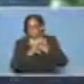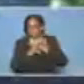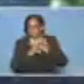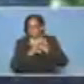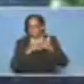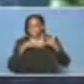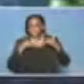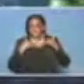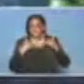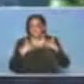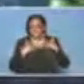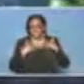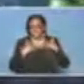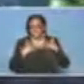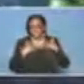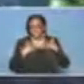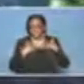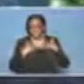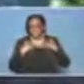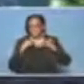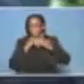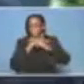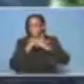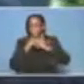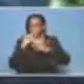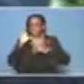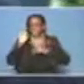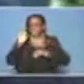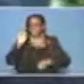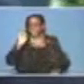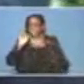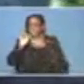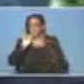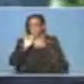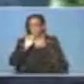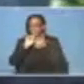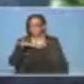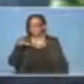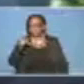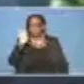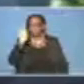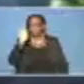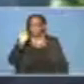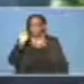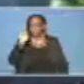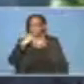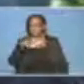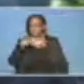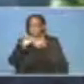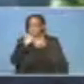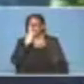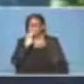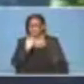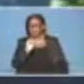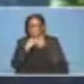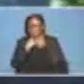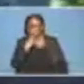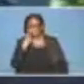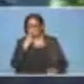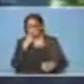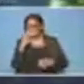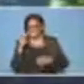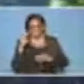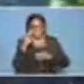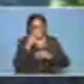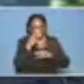crest, coat of arms, and so it's gonna. We have a lot of elements to work with, and I look around and I see. I've already